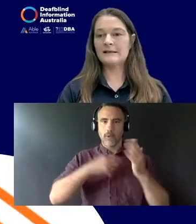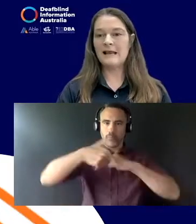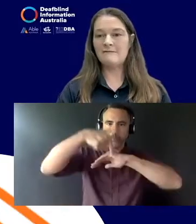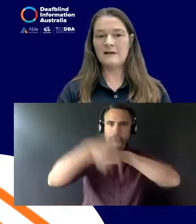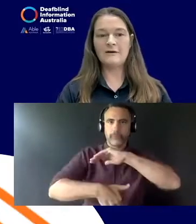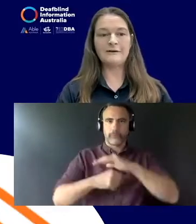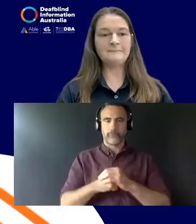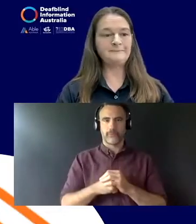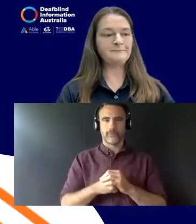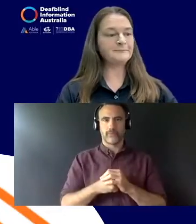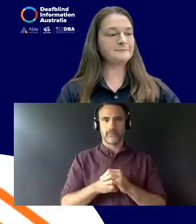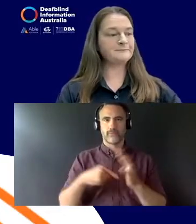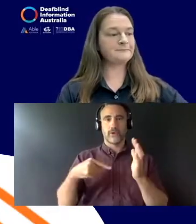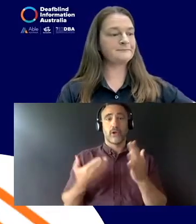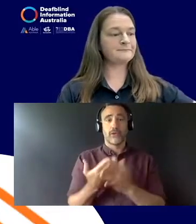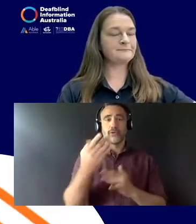photographs and video.